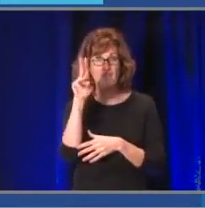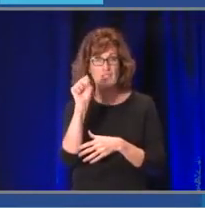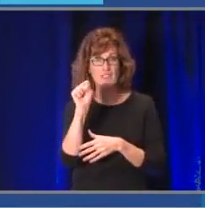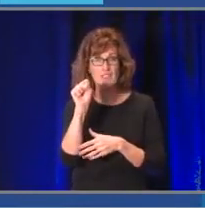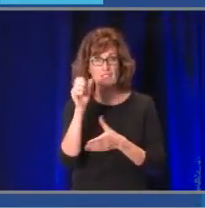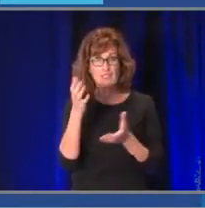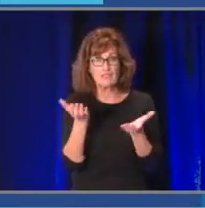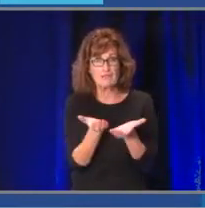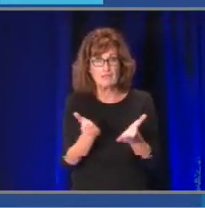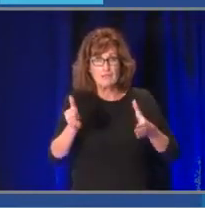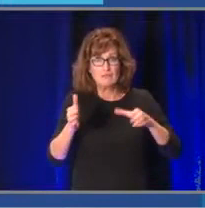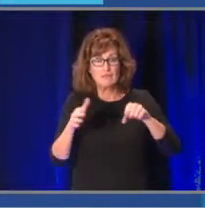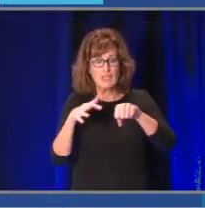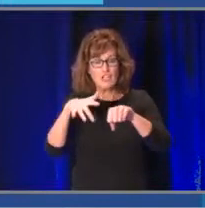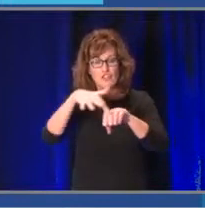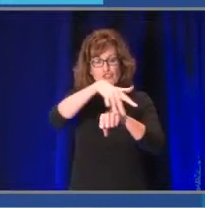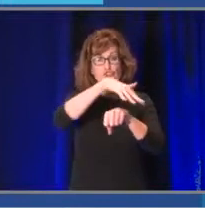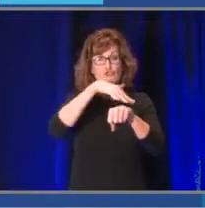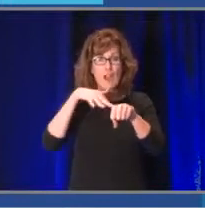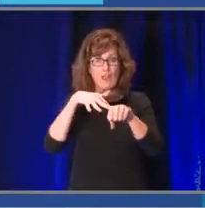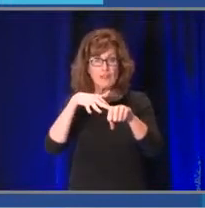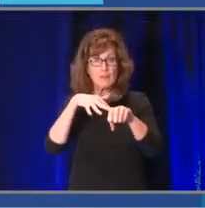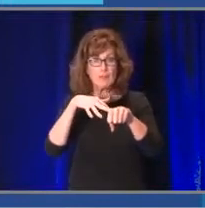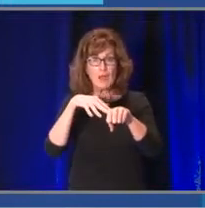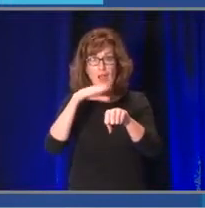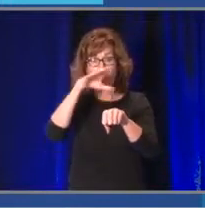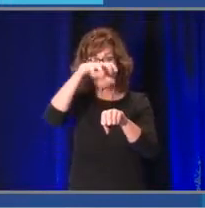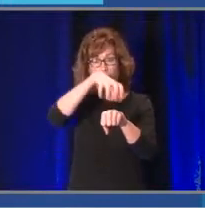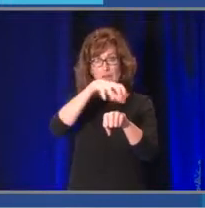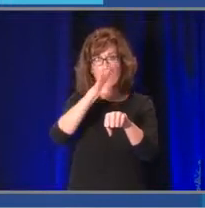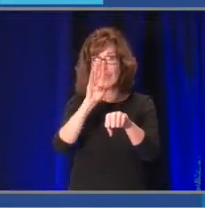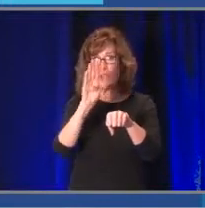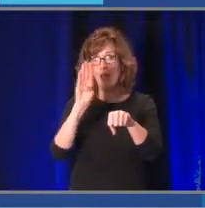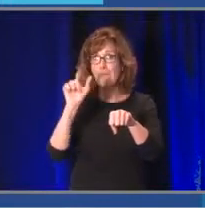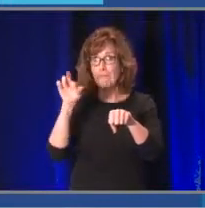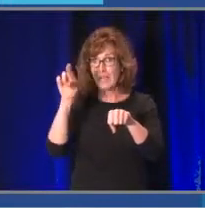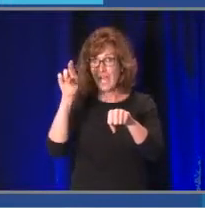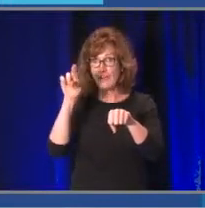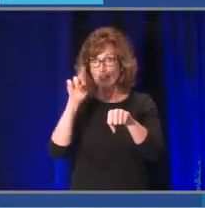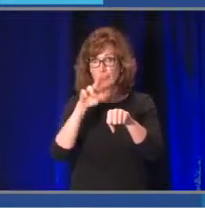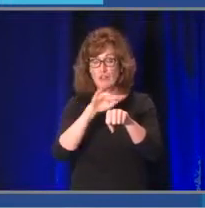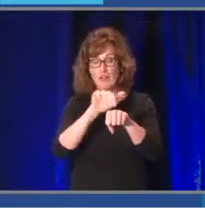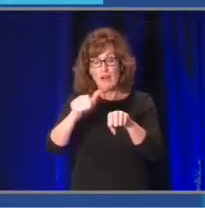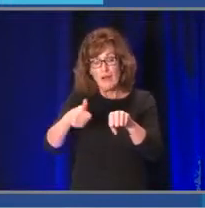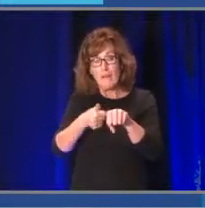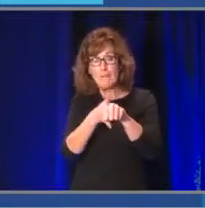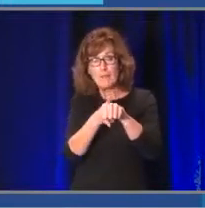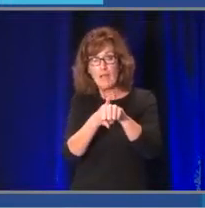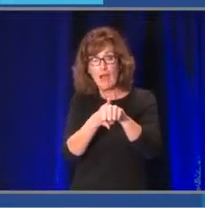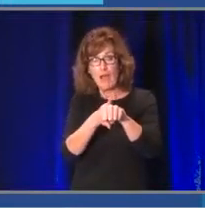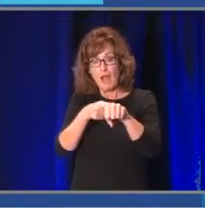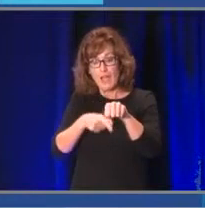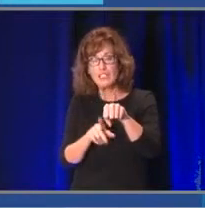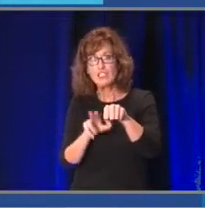is surrounded by the bladder, as well as behind it, the rectum.